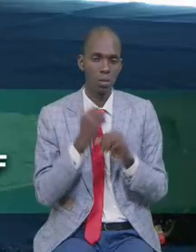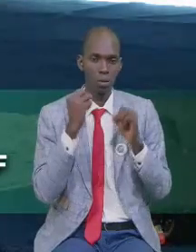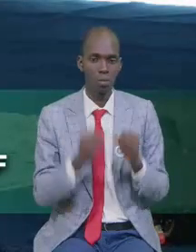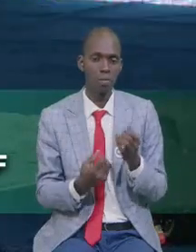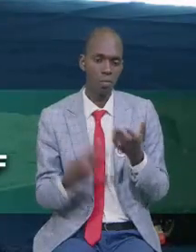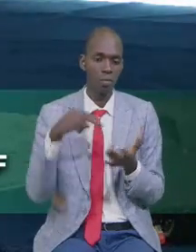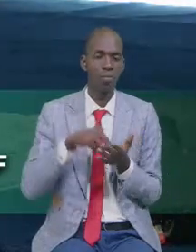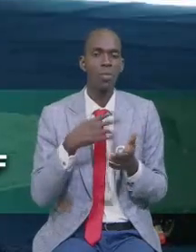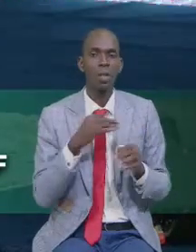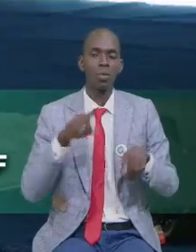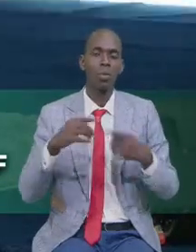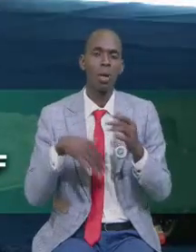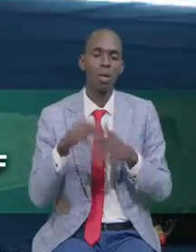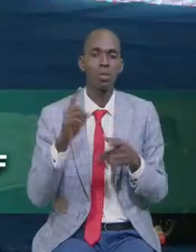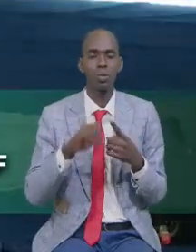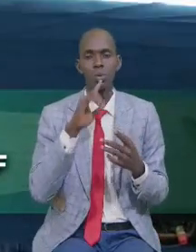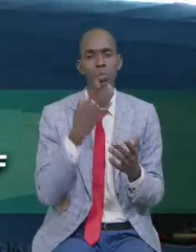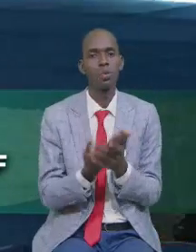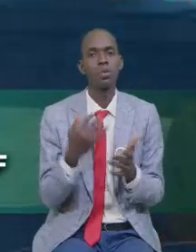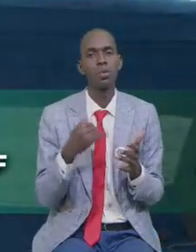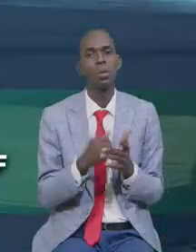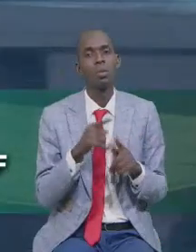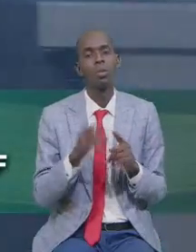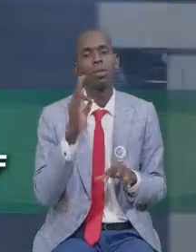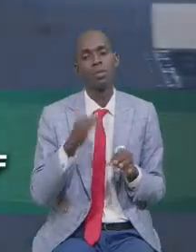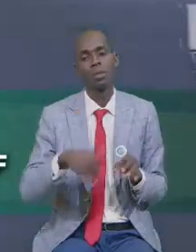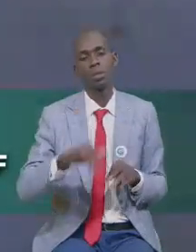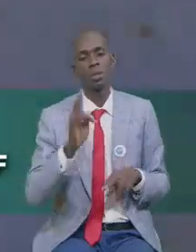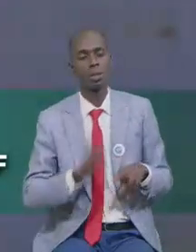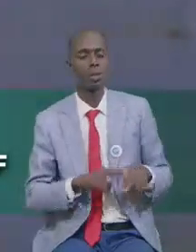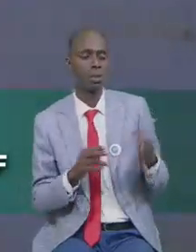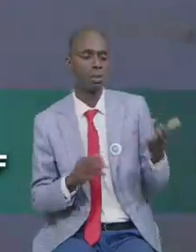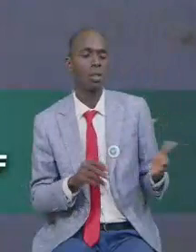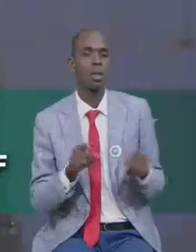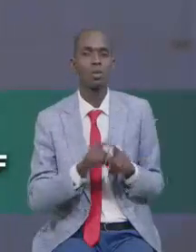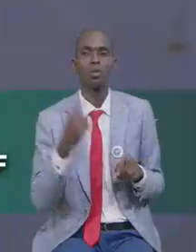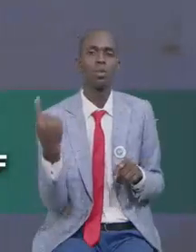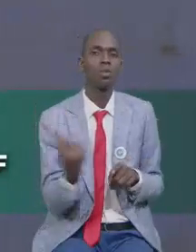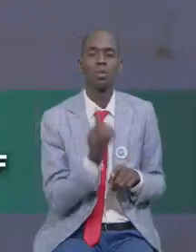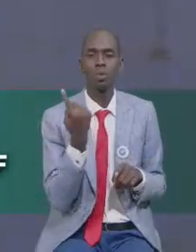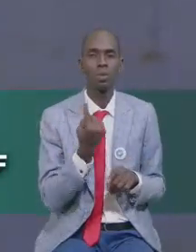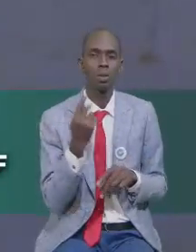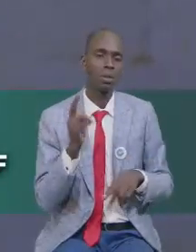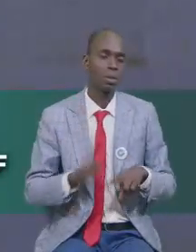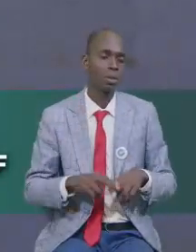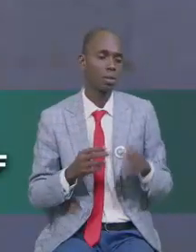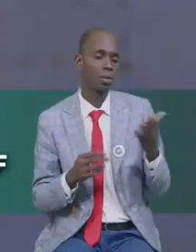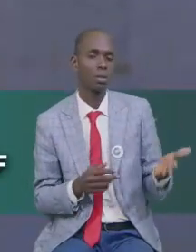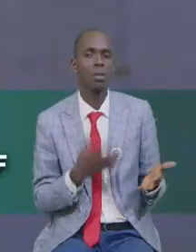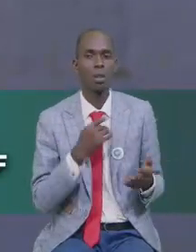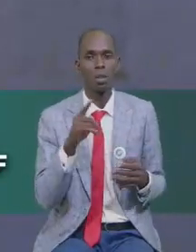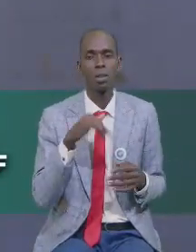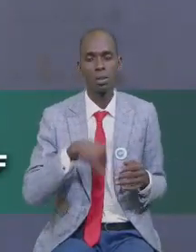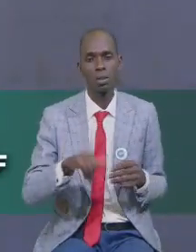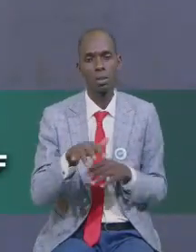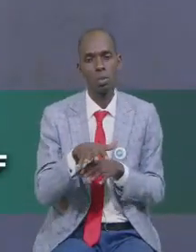and go and prove it. But you know, if you still sit down like you always sat down, and you are still sluggish and